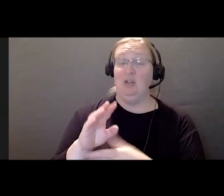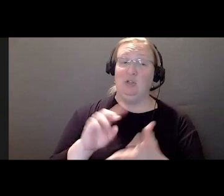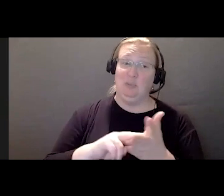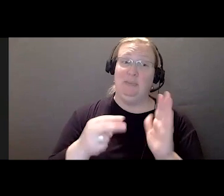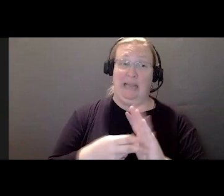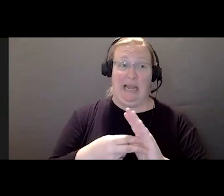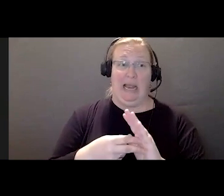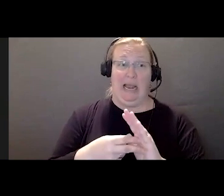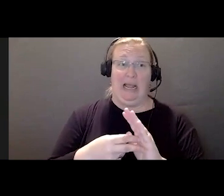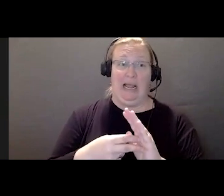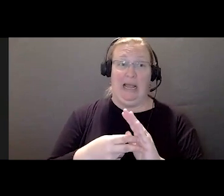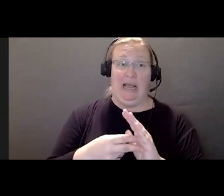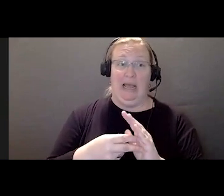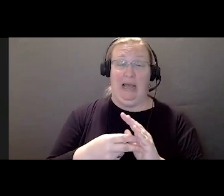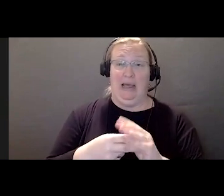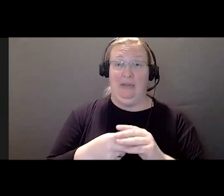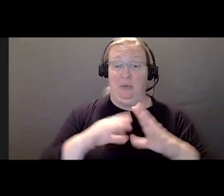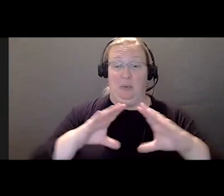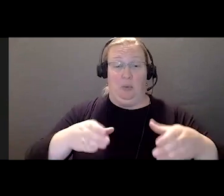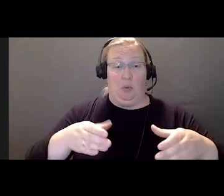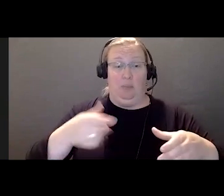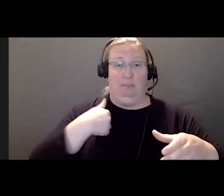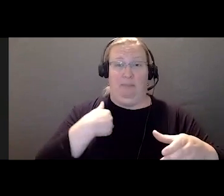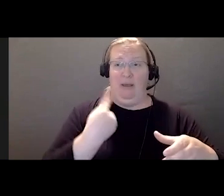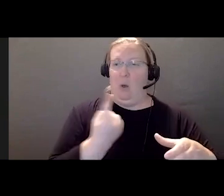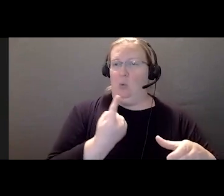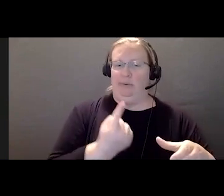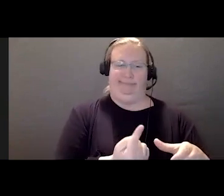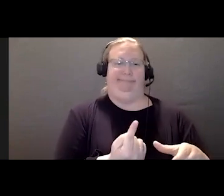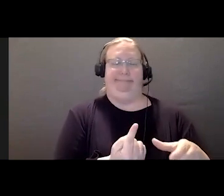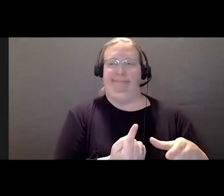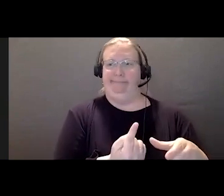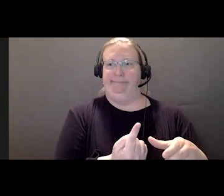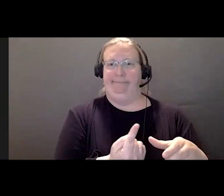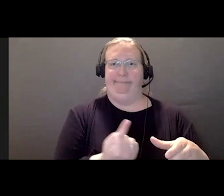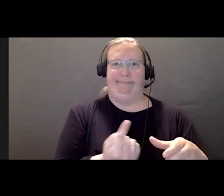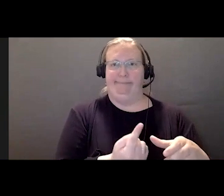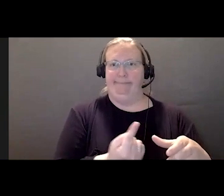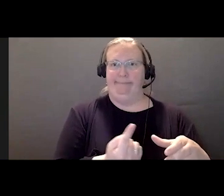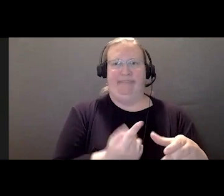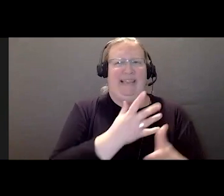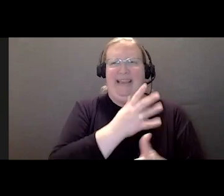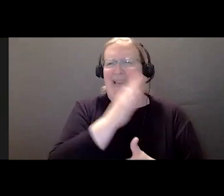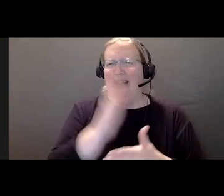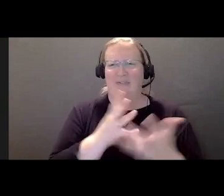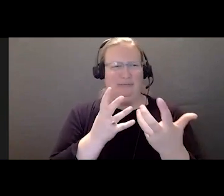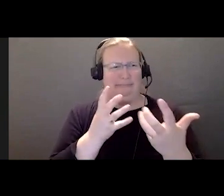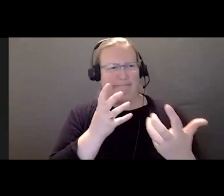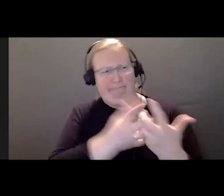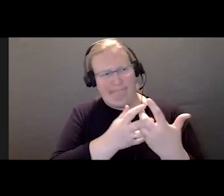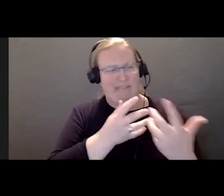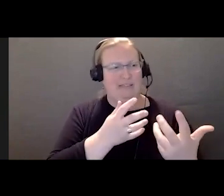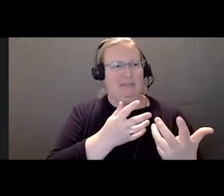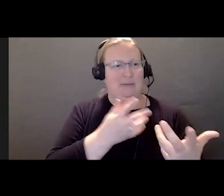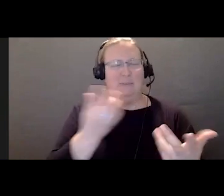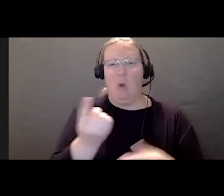herd. I was the one who never fit in, no matter how hard I tried. When I